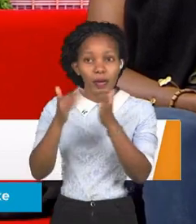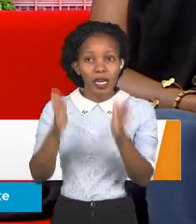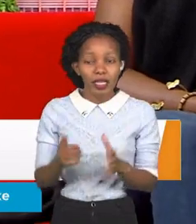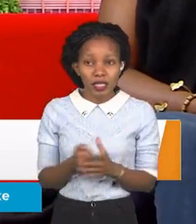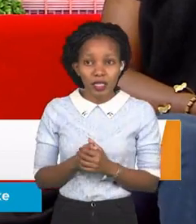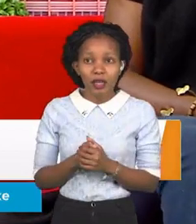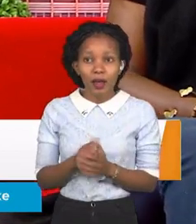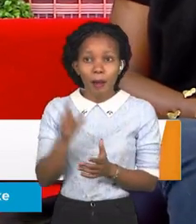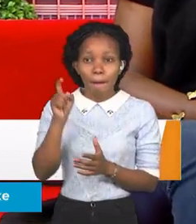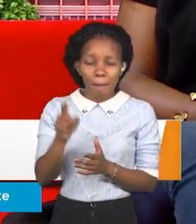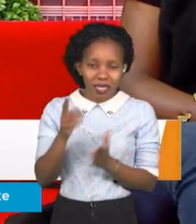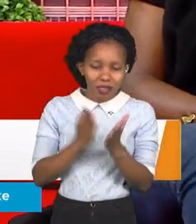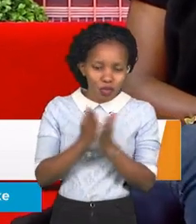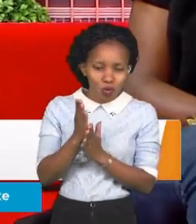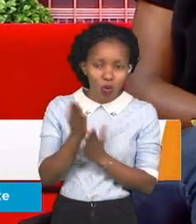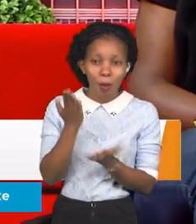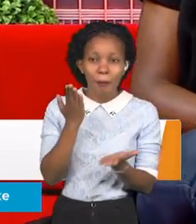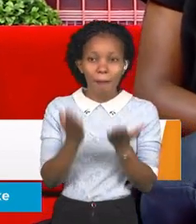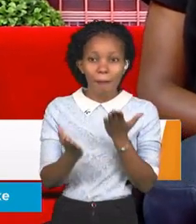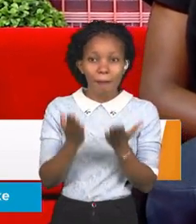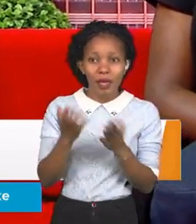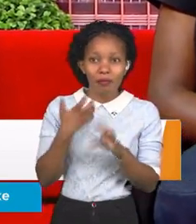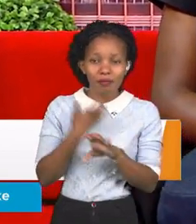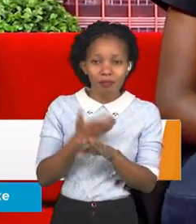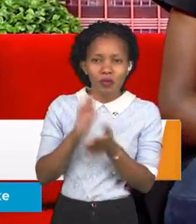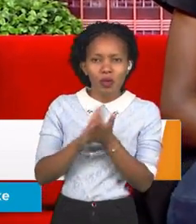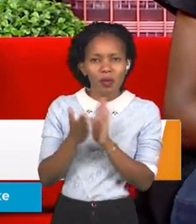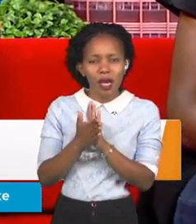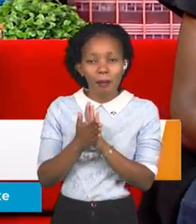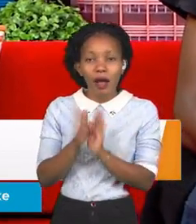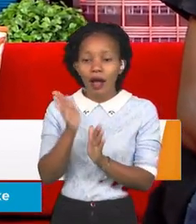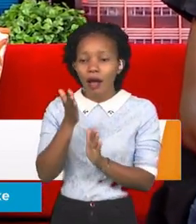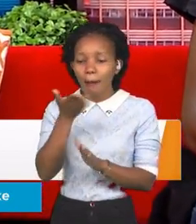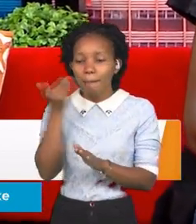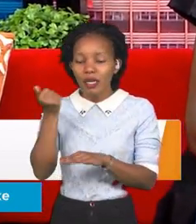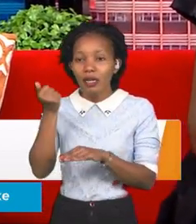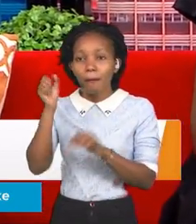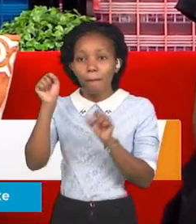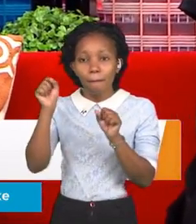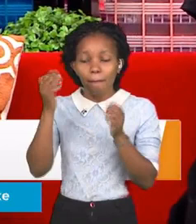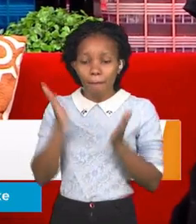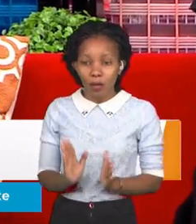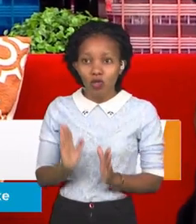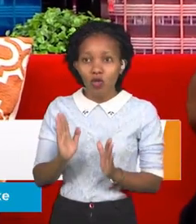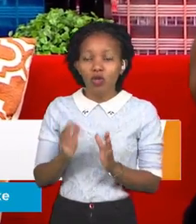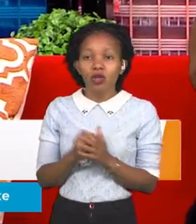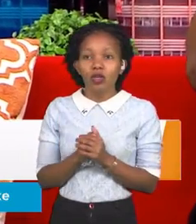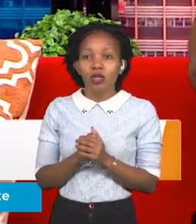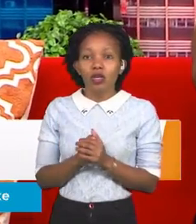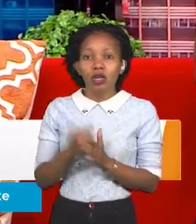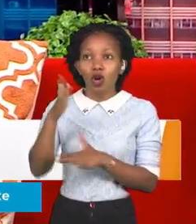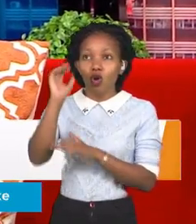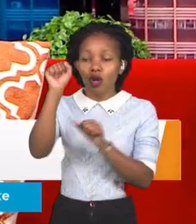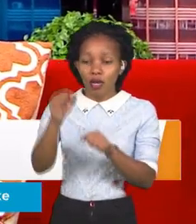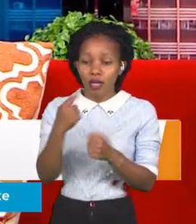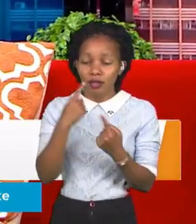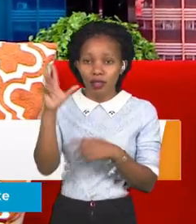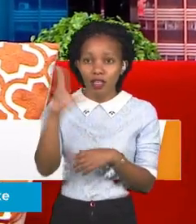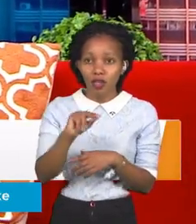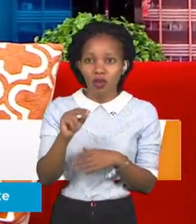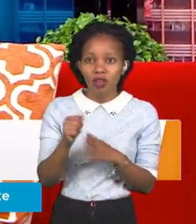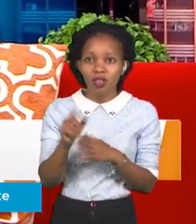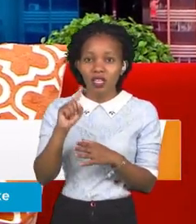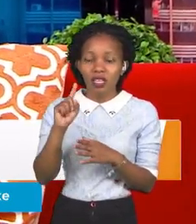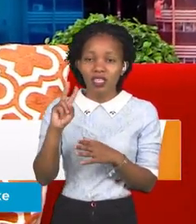puts you through the fire for you to be diamond. Yes. And God can't say no. If you read the book of, I think it's 1st or